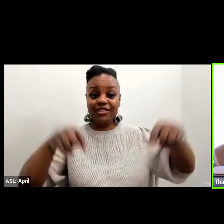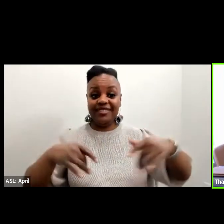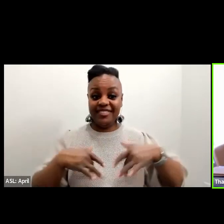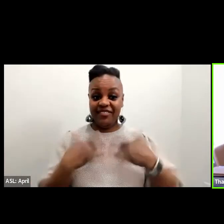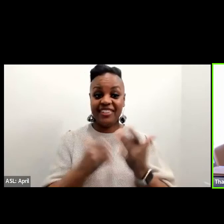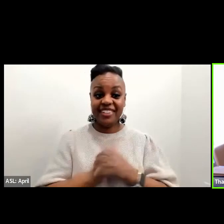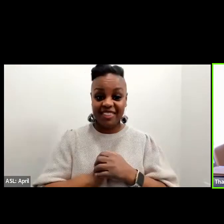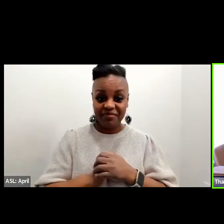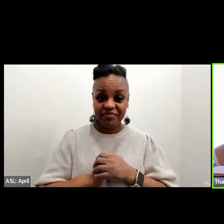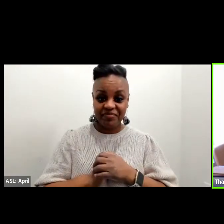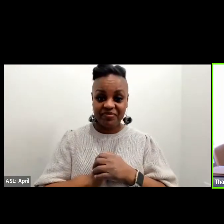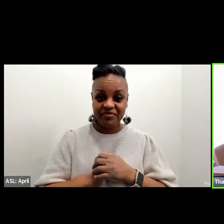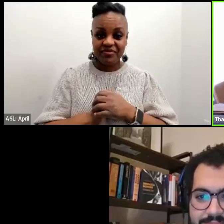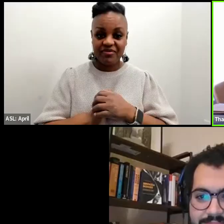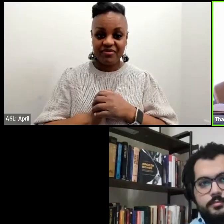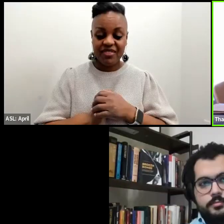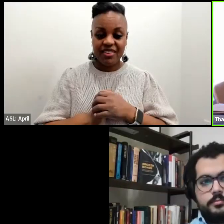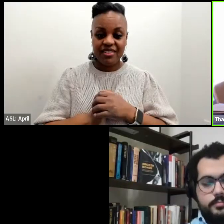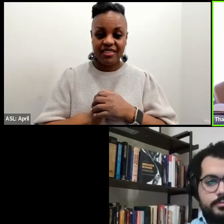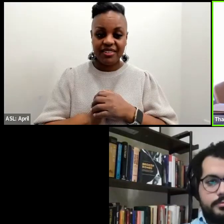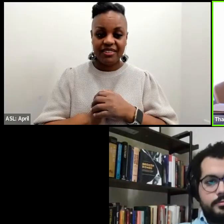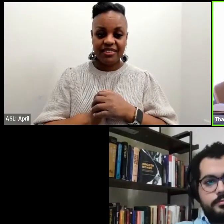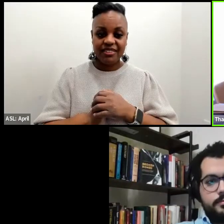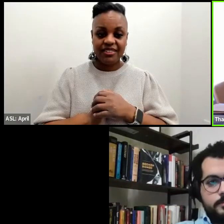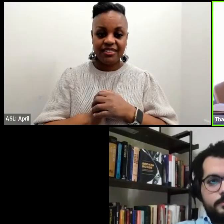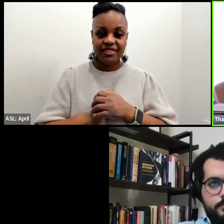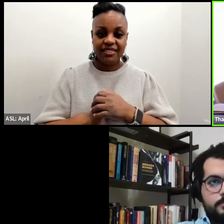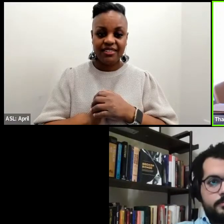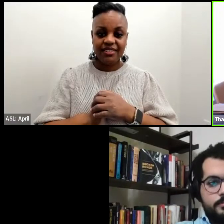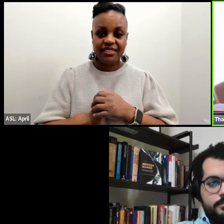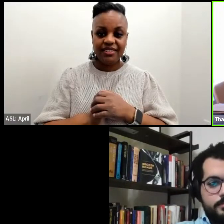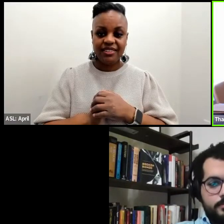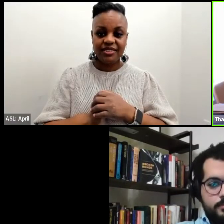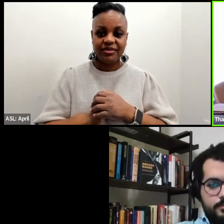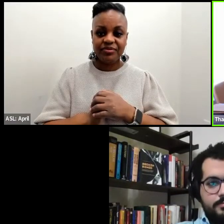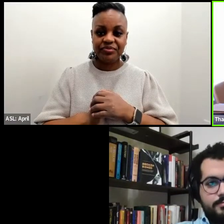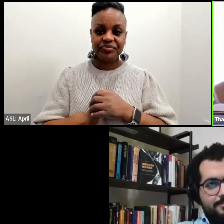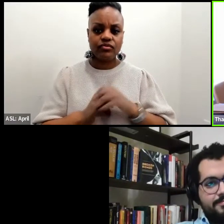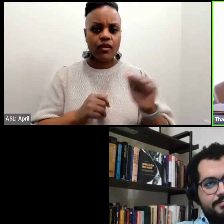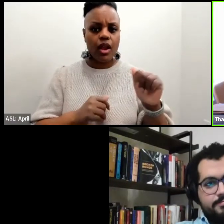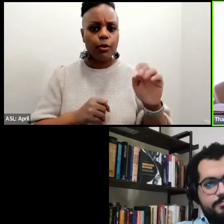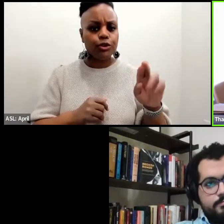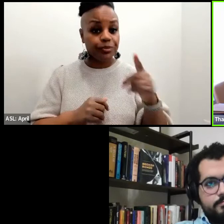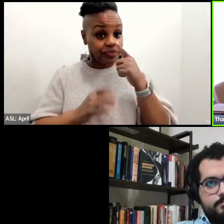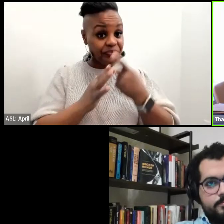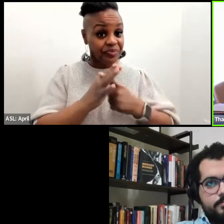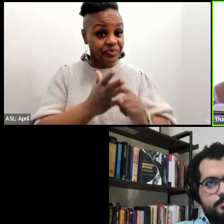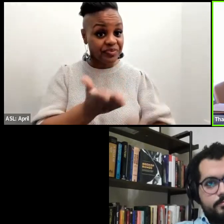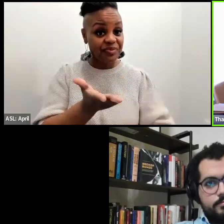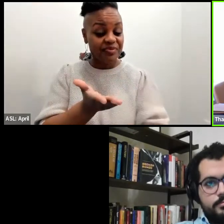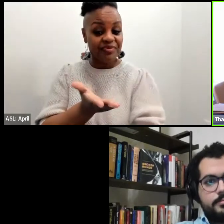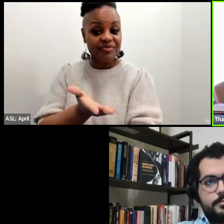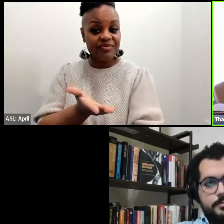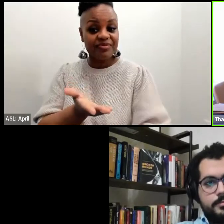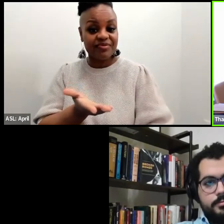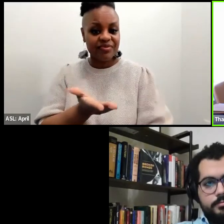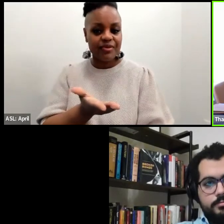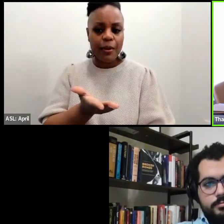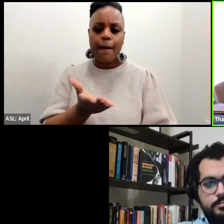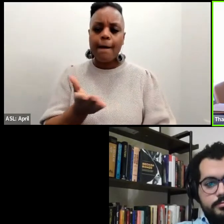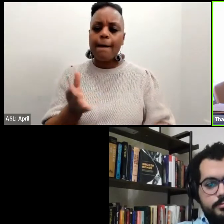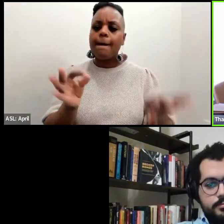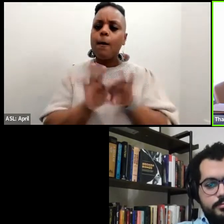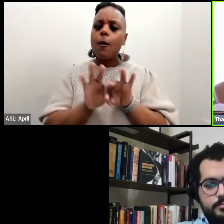important misconceptions that policymakers have about the Brotherhood? And what have you tried to do in this book to dispel